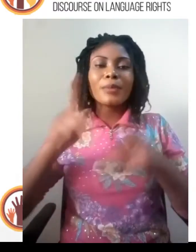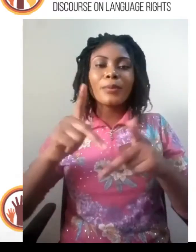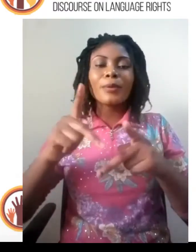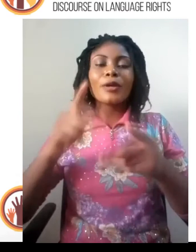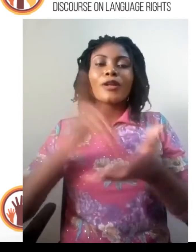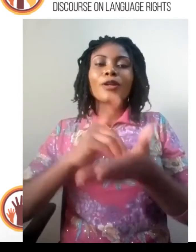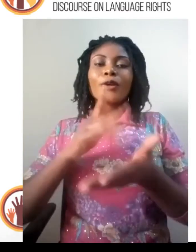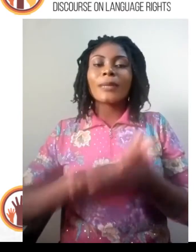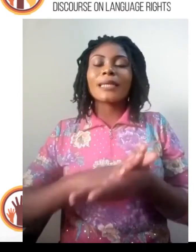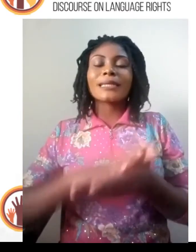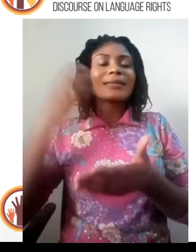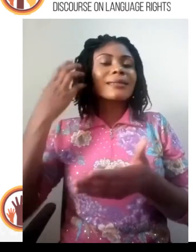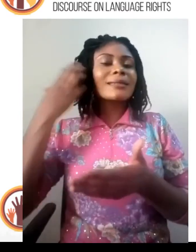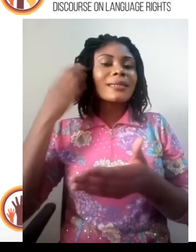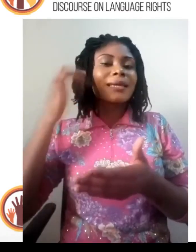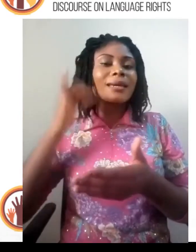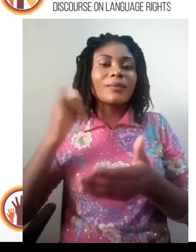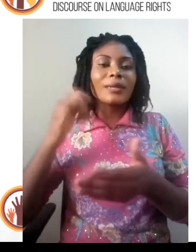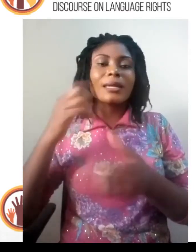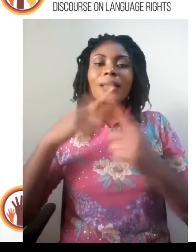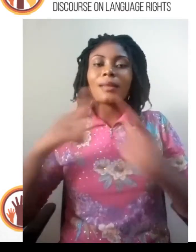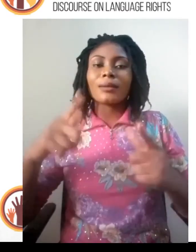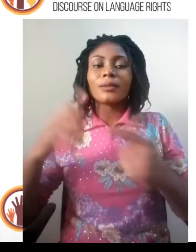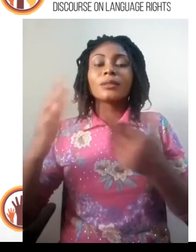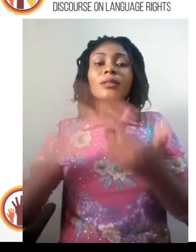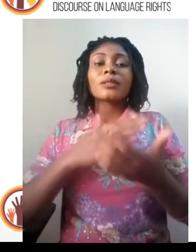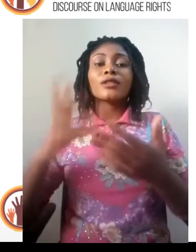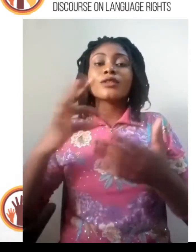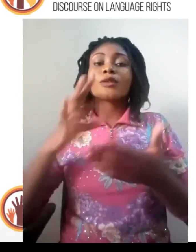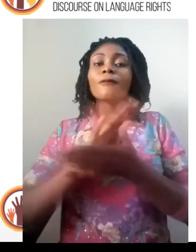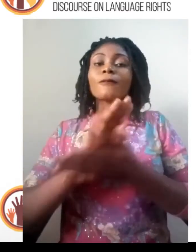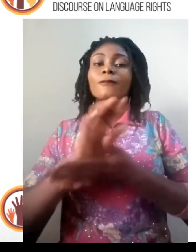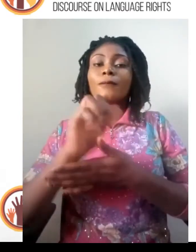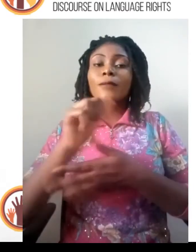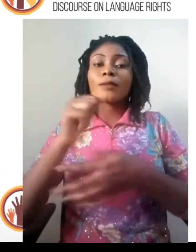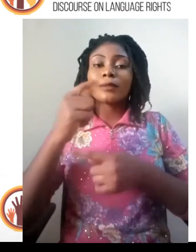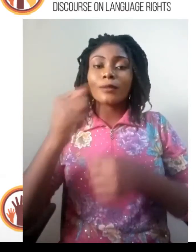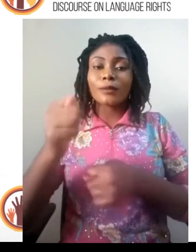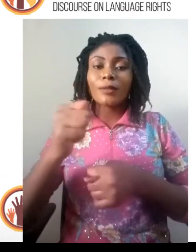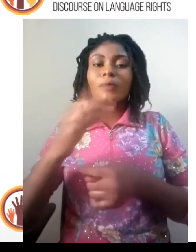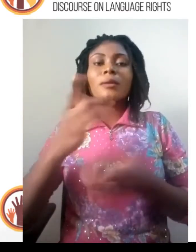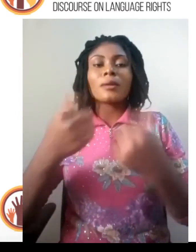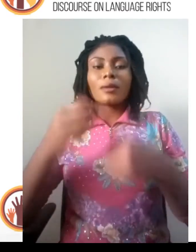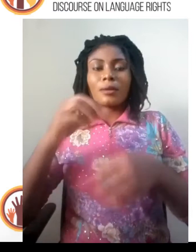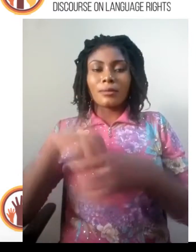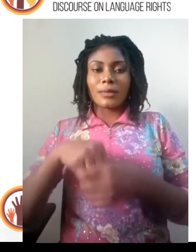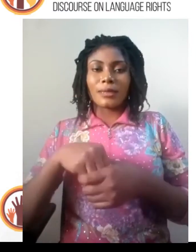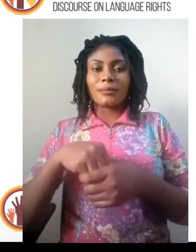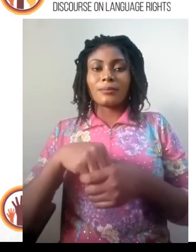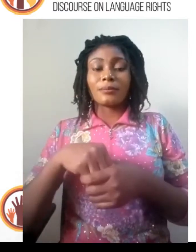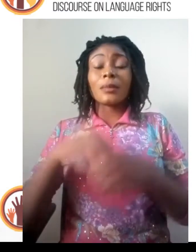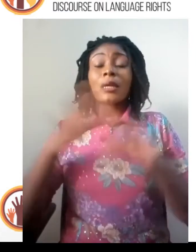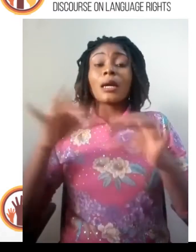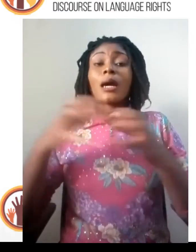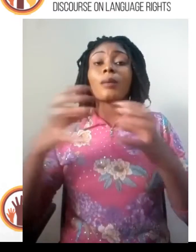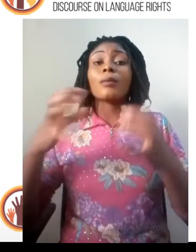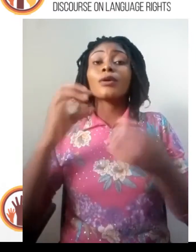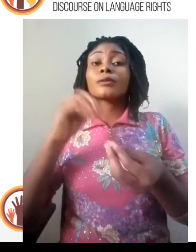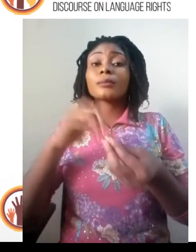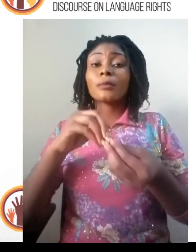in. How much more in a deaf community, whereby the deaf